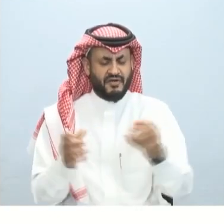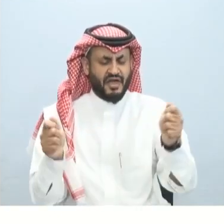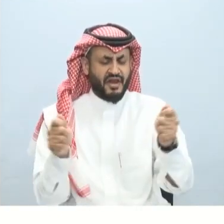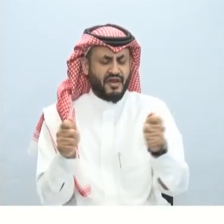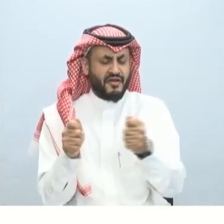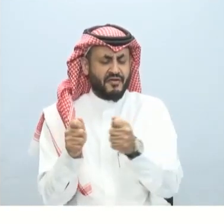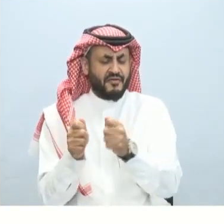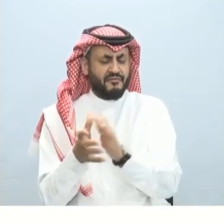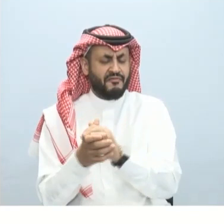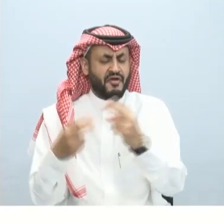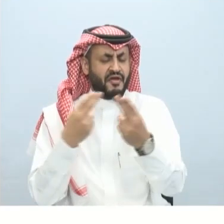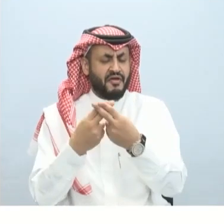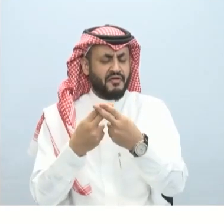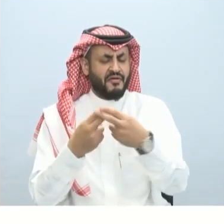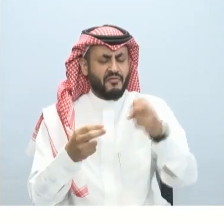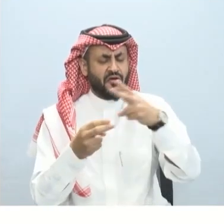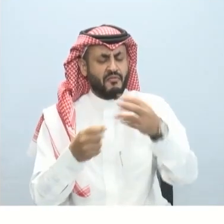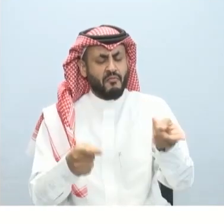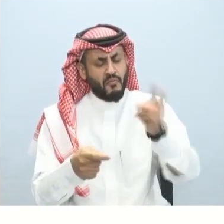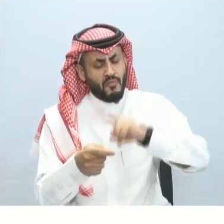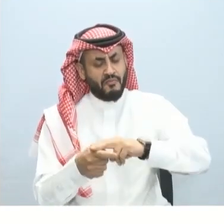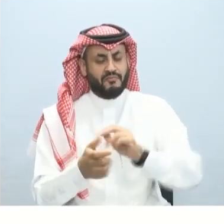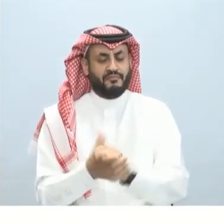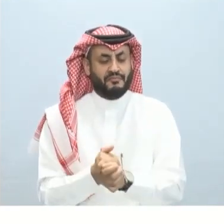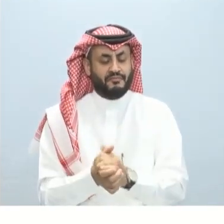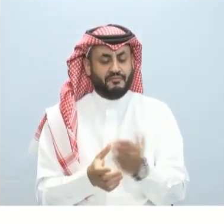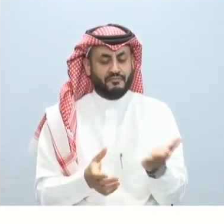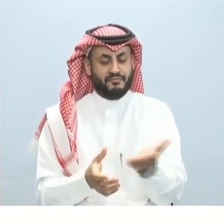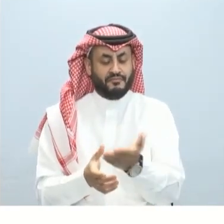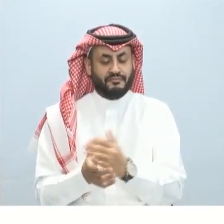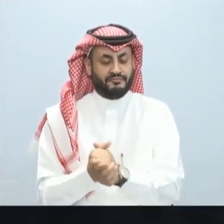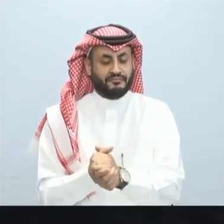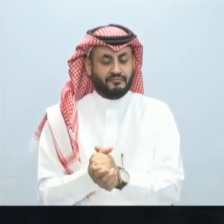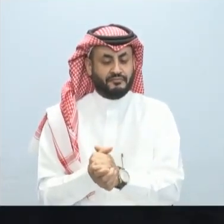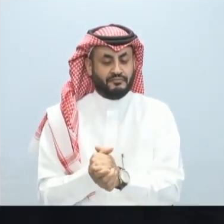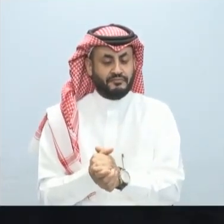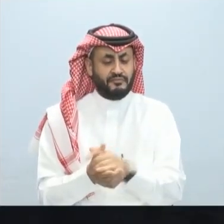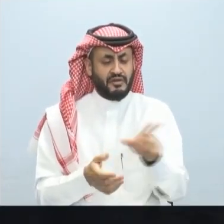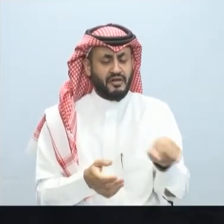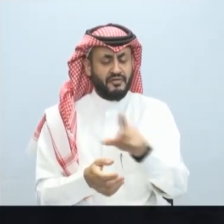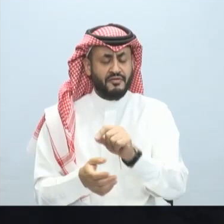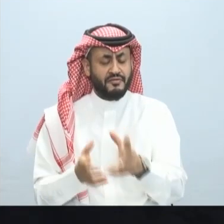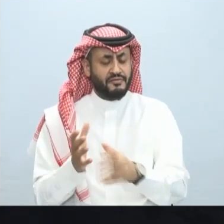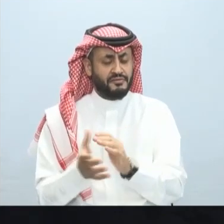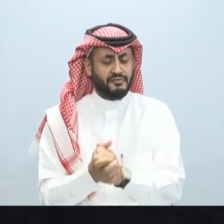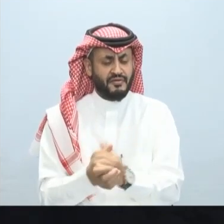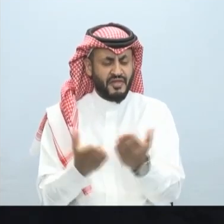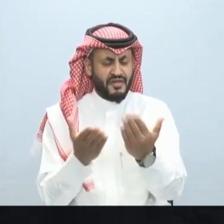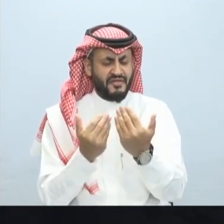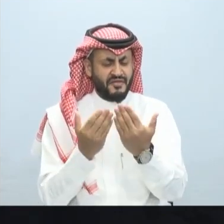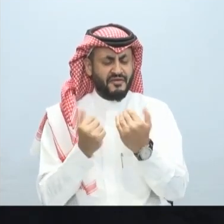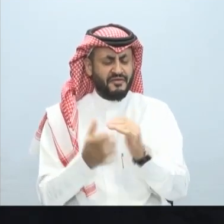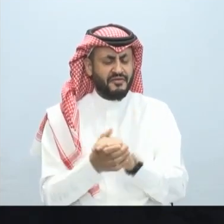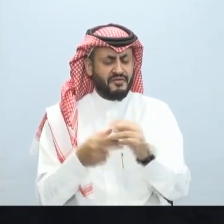to a star, the shinier it gets. So we have here, it's the same idea, we have here the closer and the